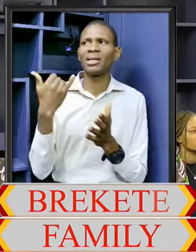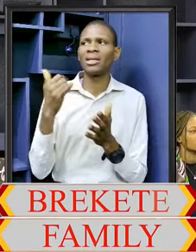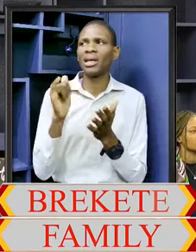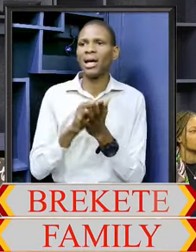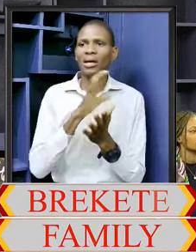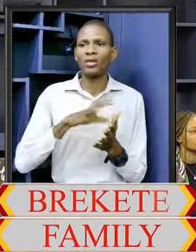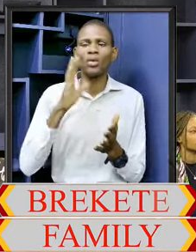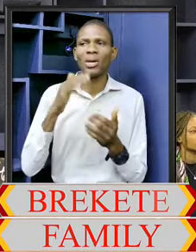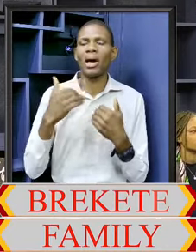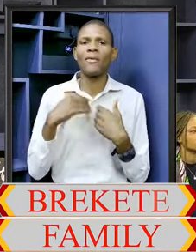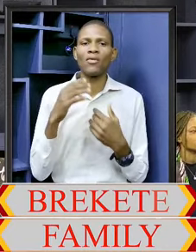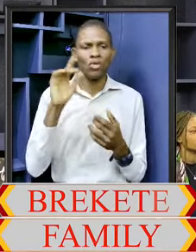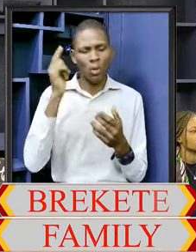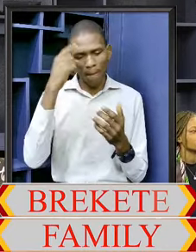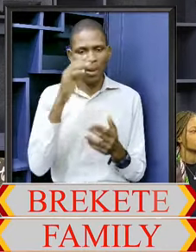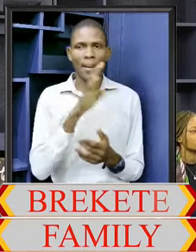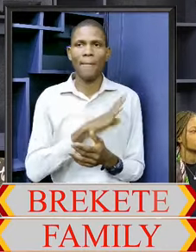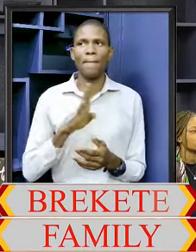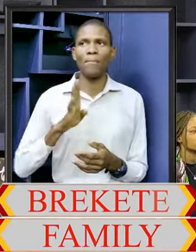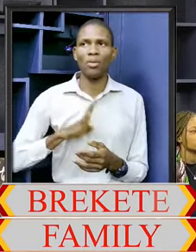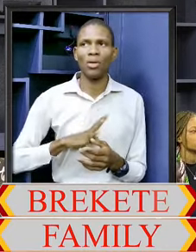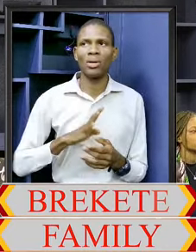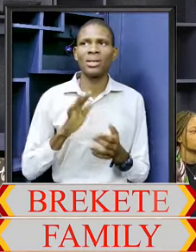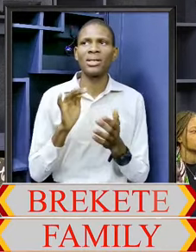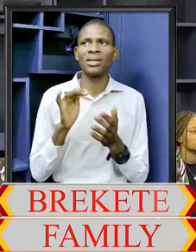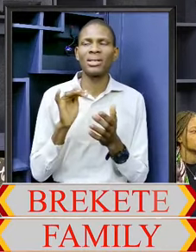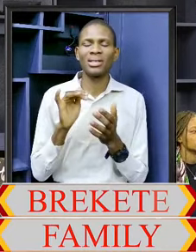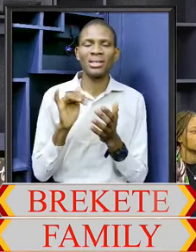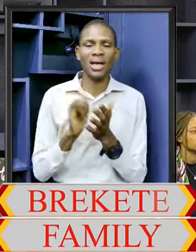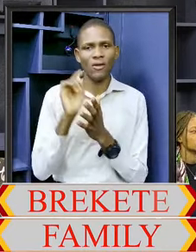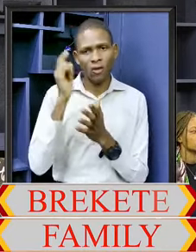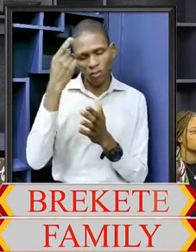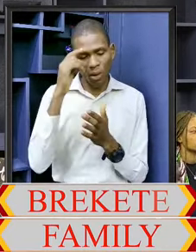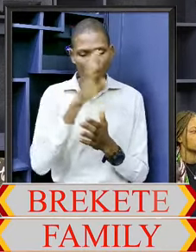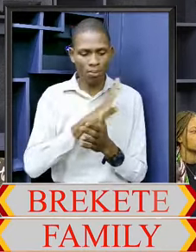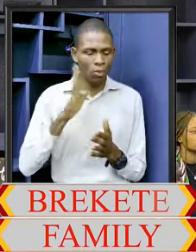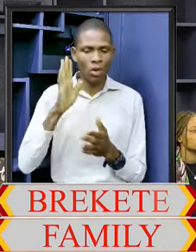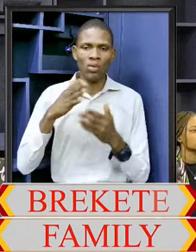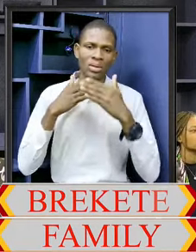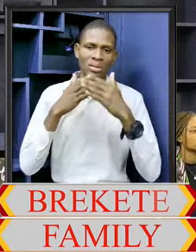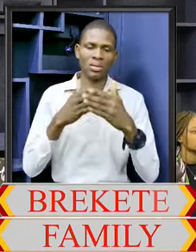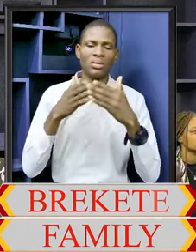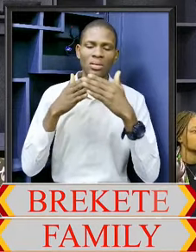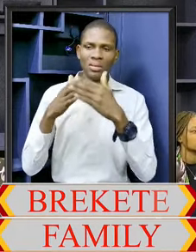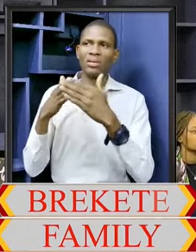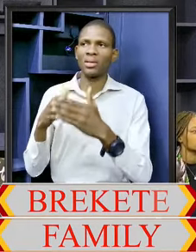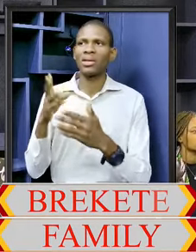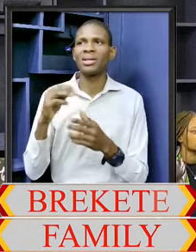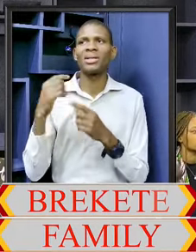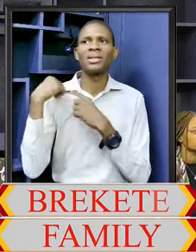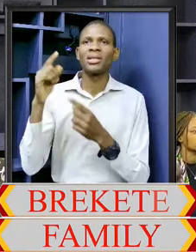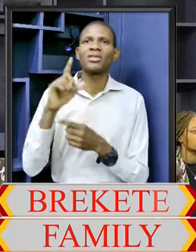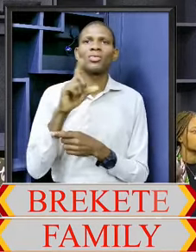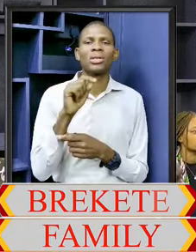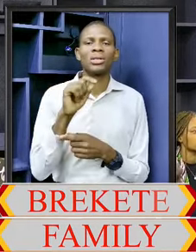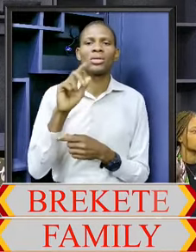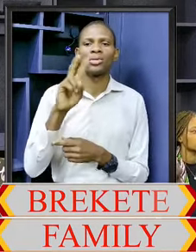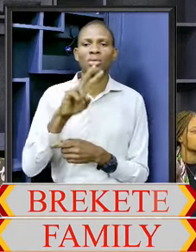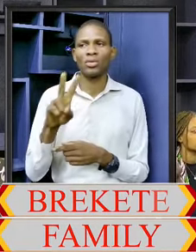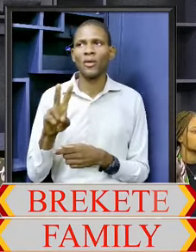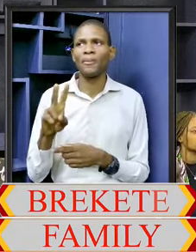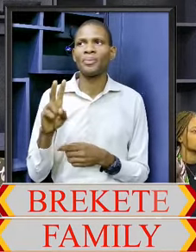governing board. Now that governing board go they direct what they do. Since